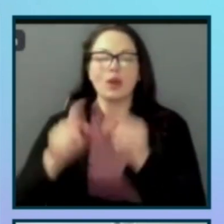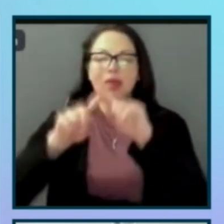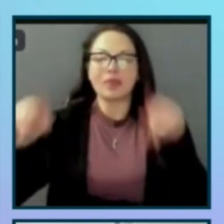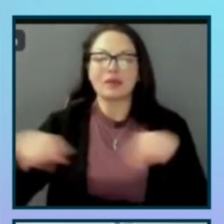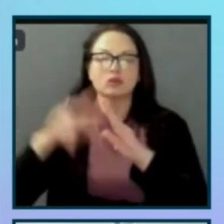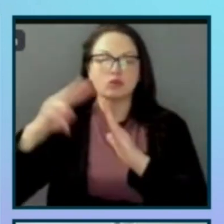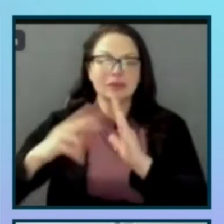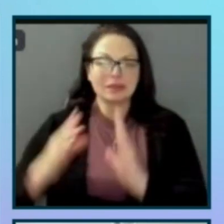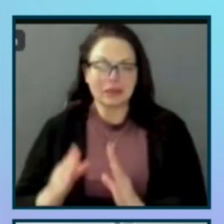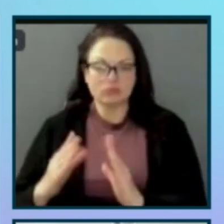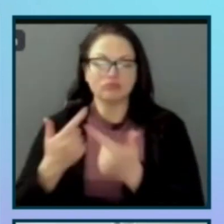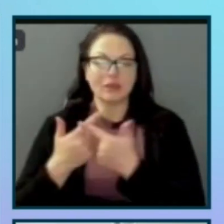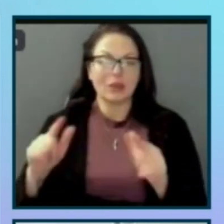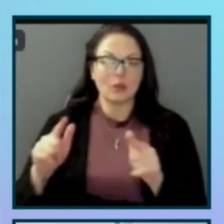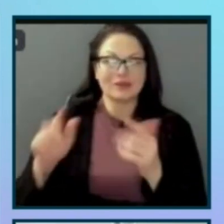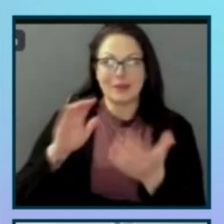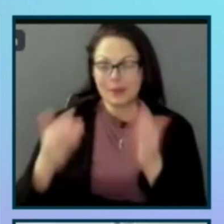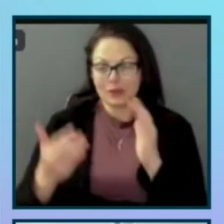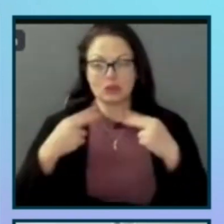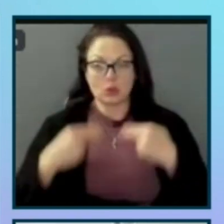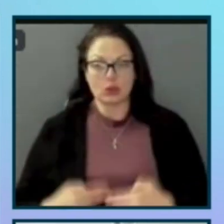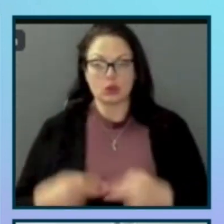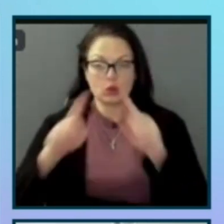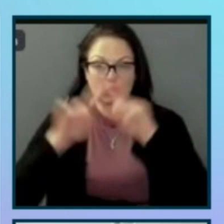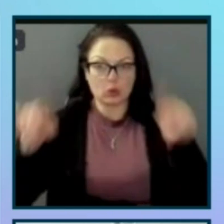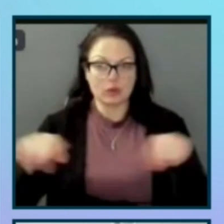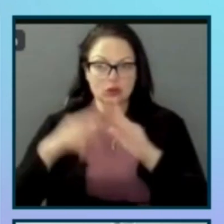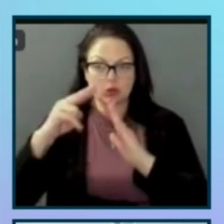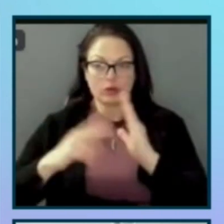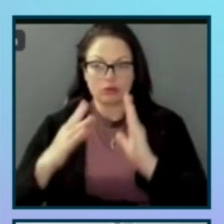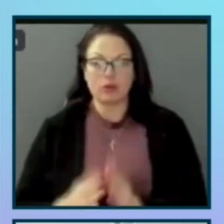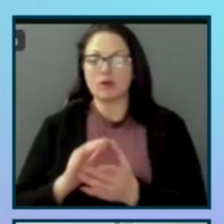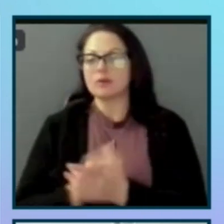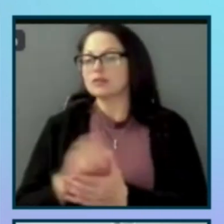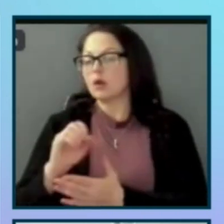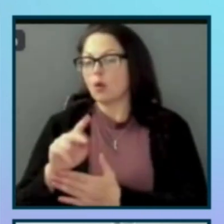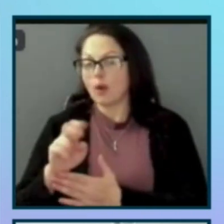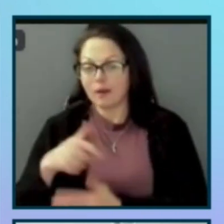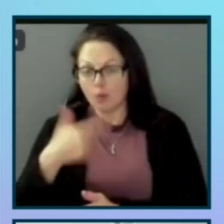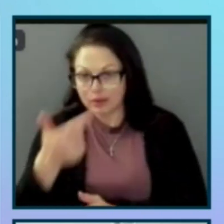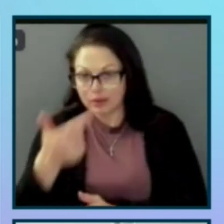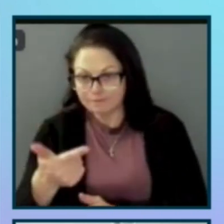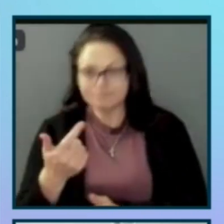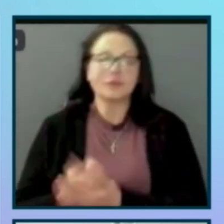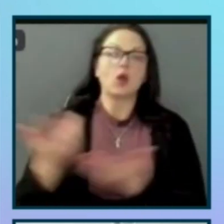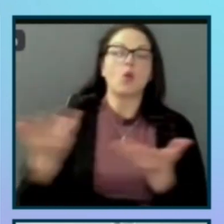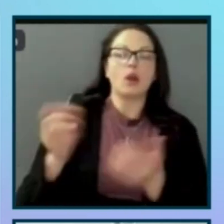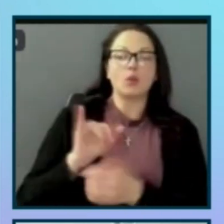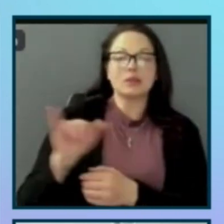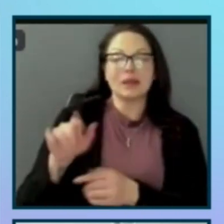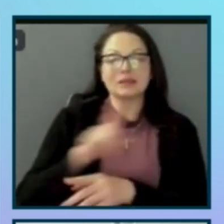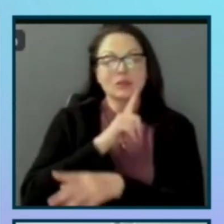human screen reader. So Courtney's going to talk about that a little bit more, but I'm going to pass it off to her to talk about what it was like to actually be